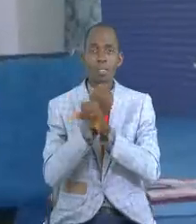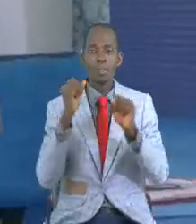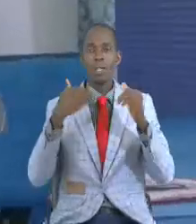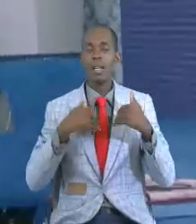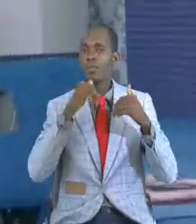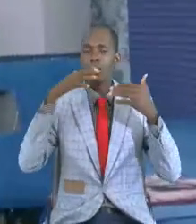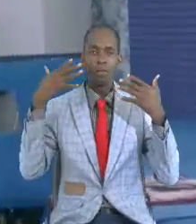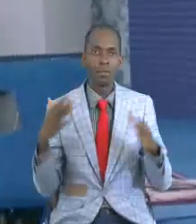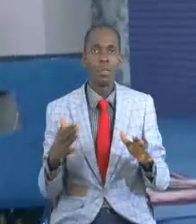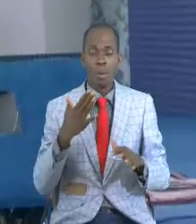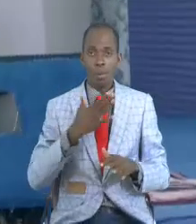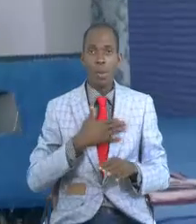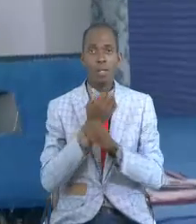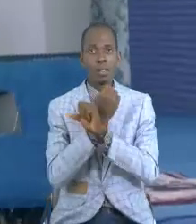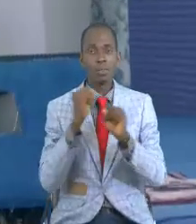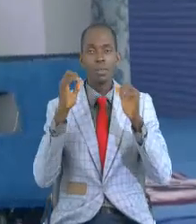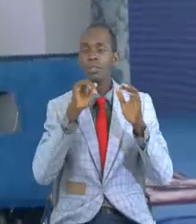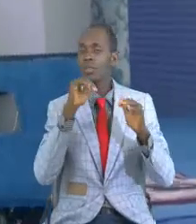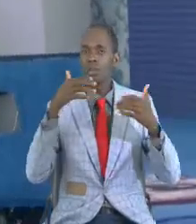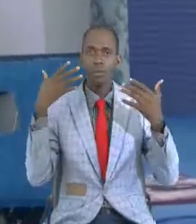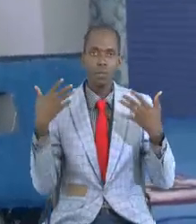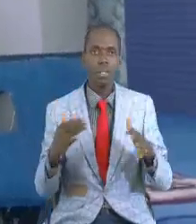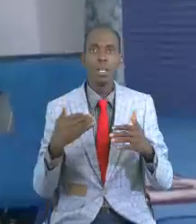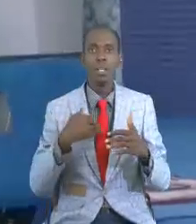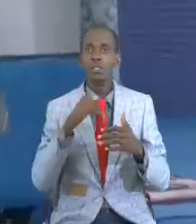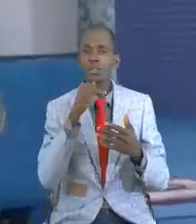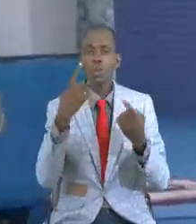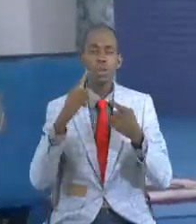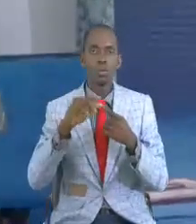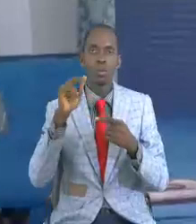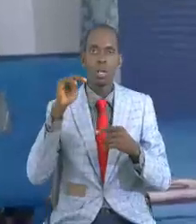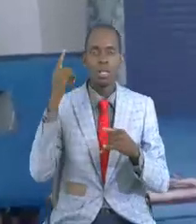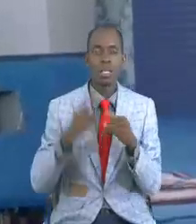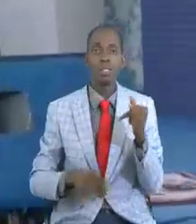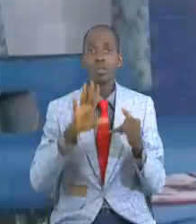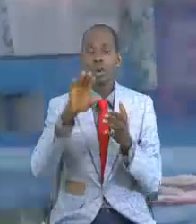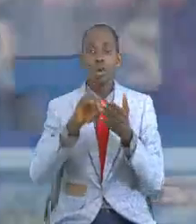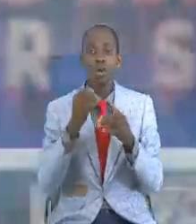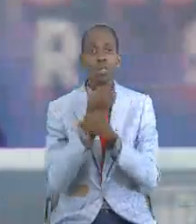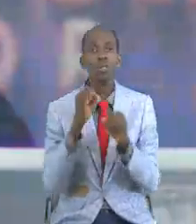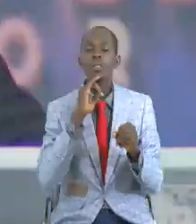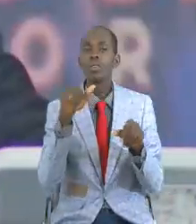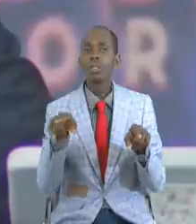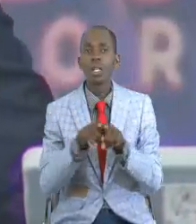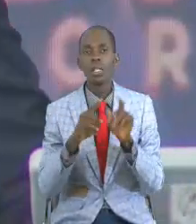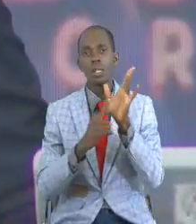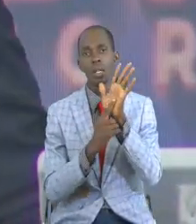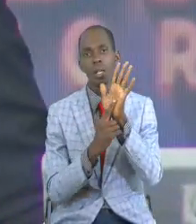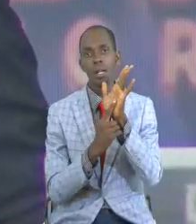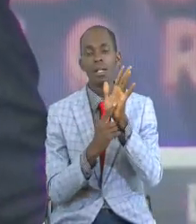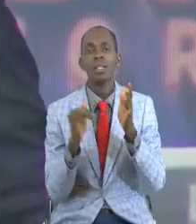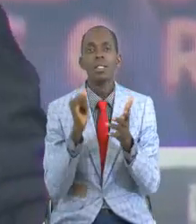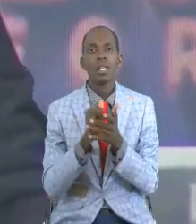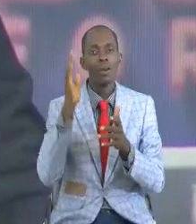expired. My redemption has not come to an end. Your redemption is not like a candle. that were